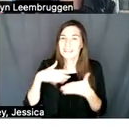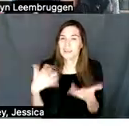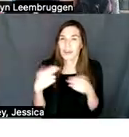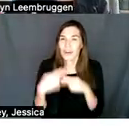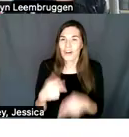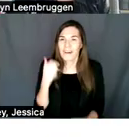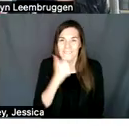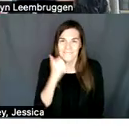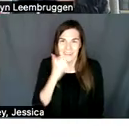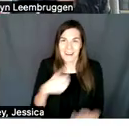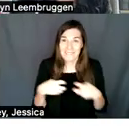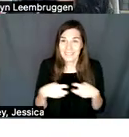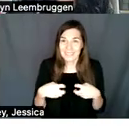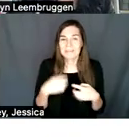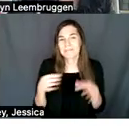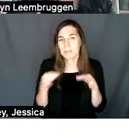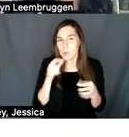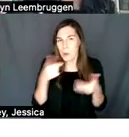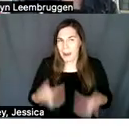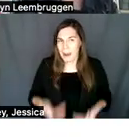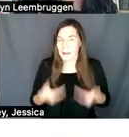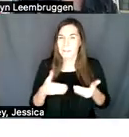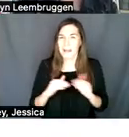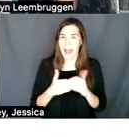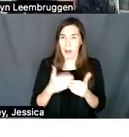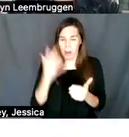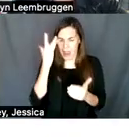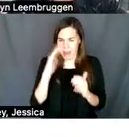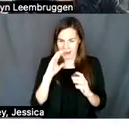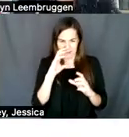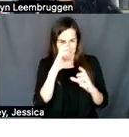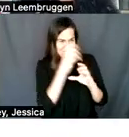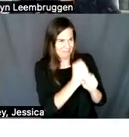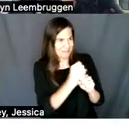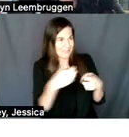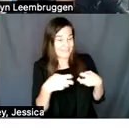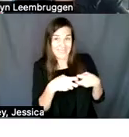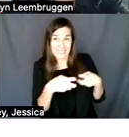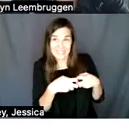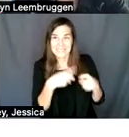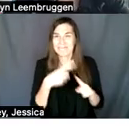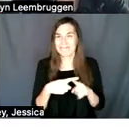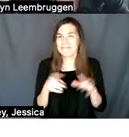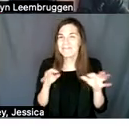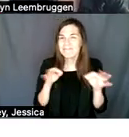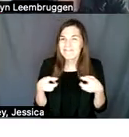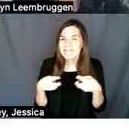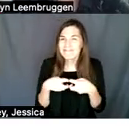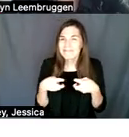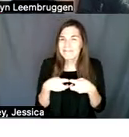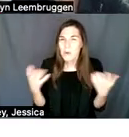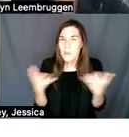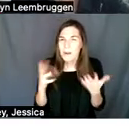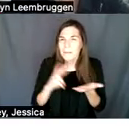you a little bit about me and how I got into physics, and then I'll tell you about what physics is if you haven't spent much time thinking about